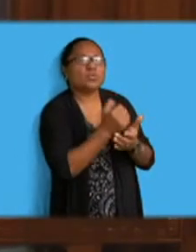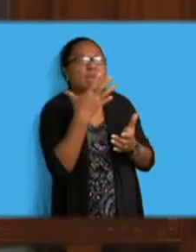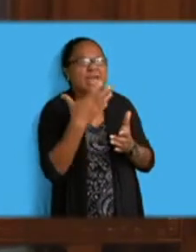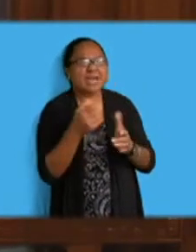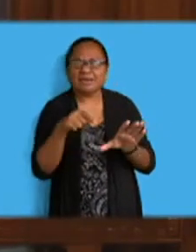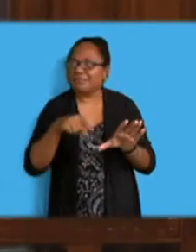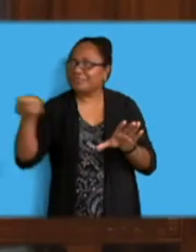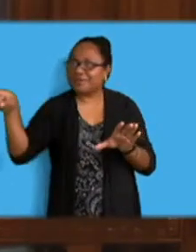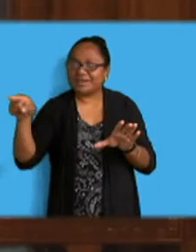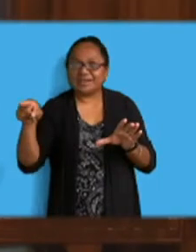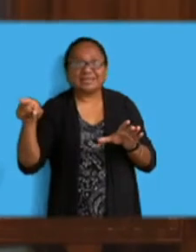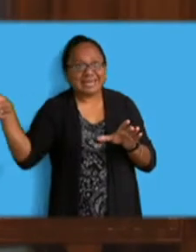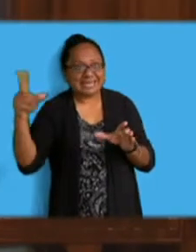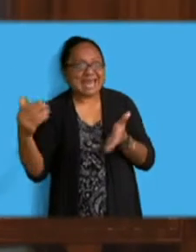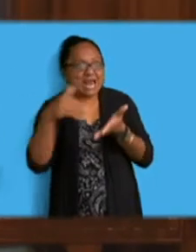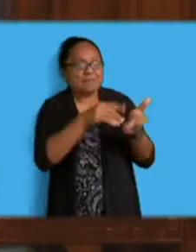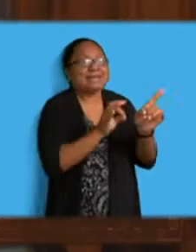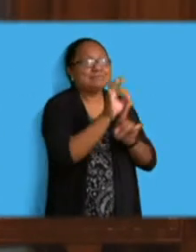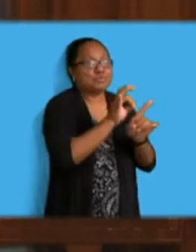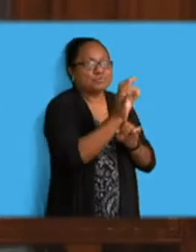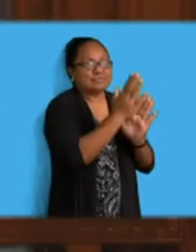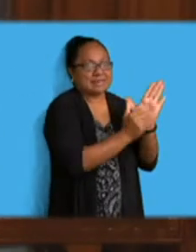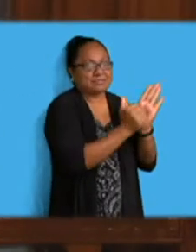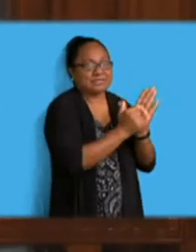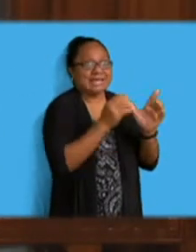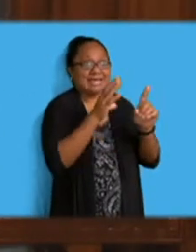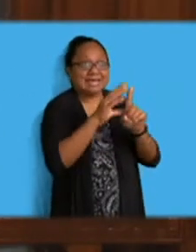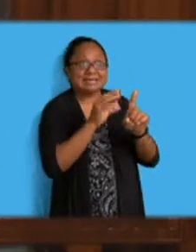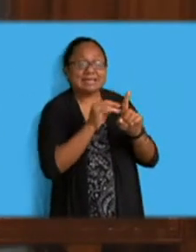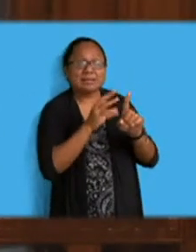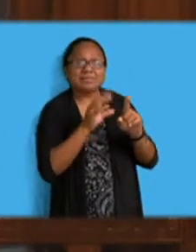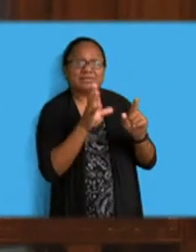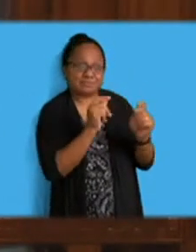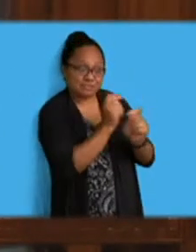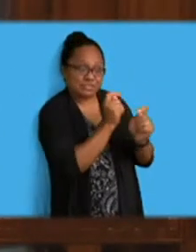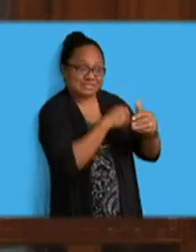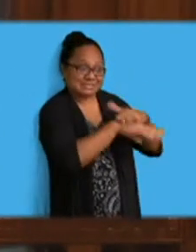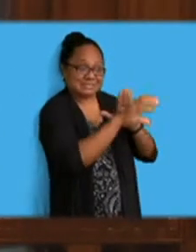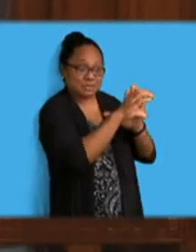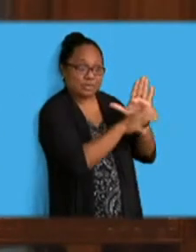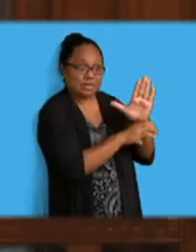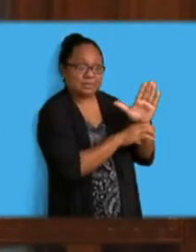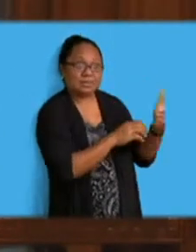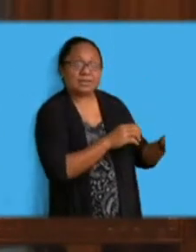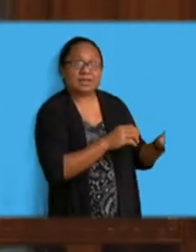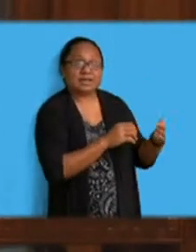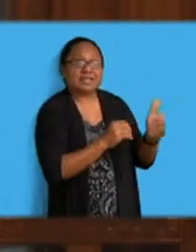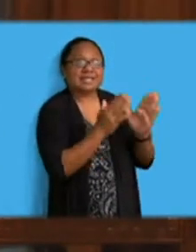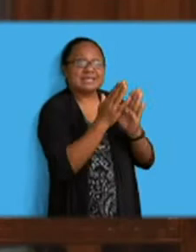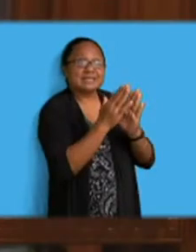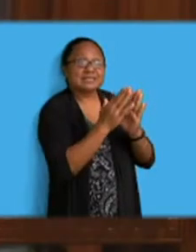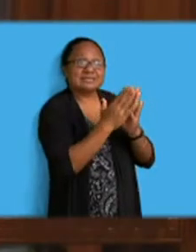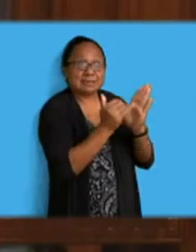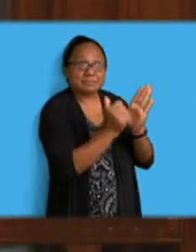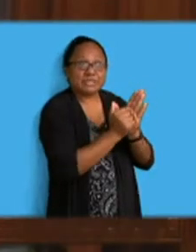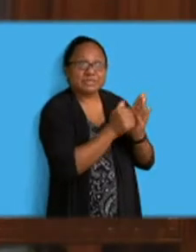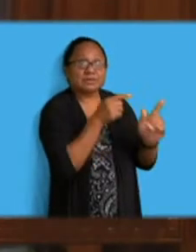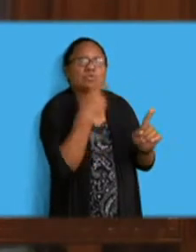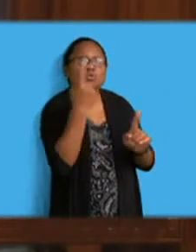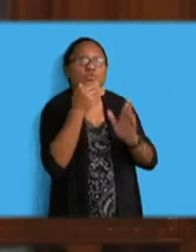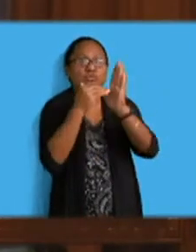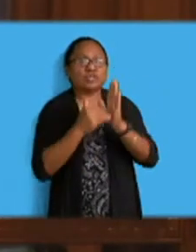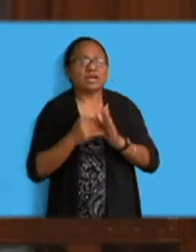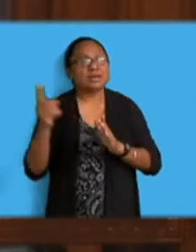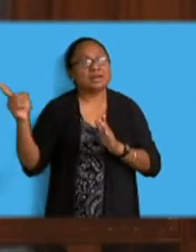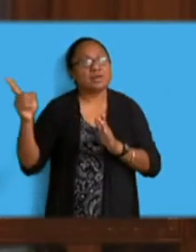on changes. For example, for any changes in the curriculum, we have the subject matter committee chaired by a university professor or